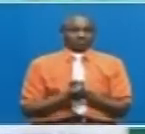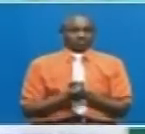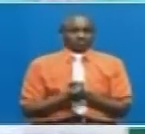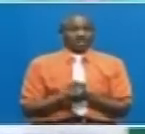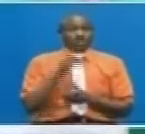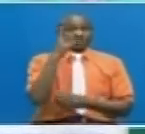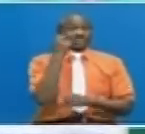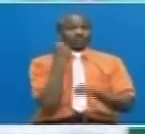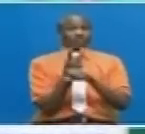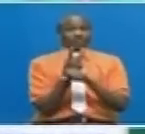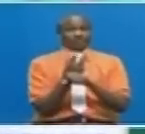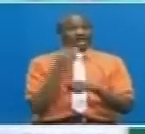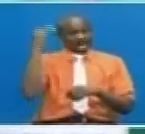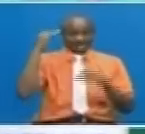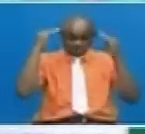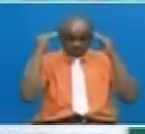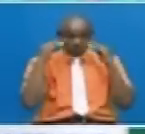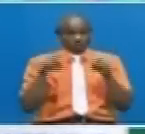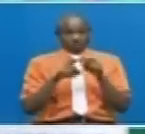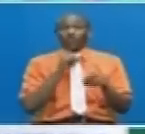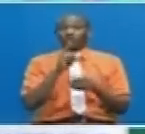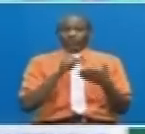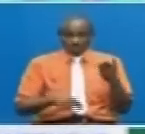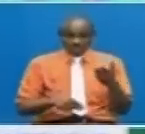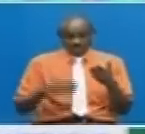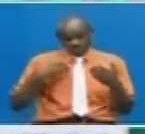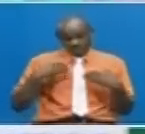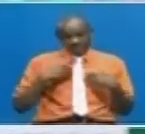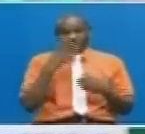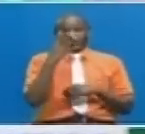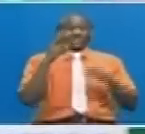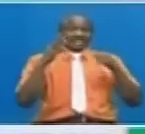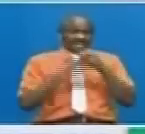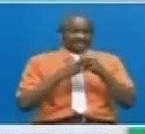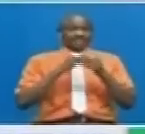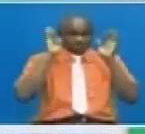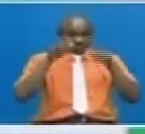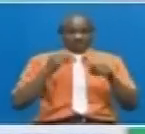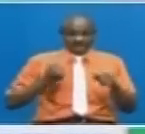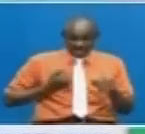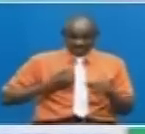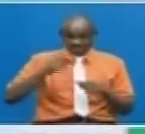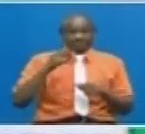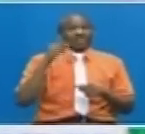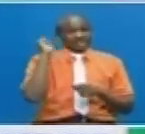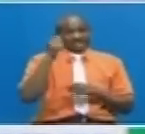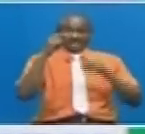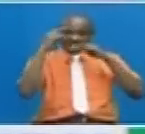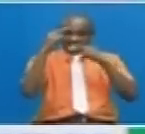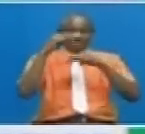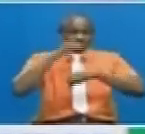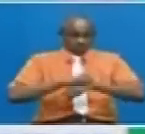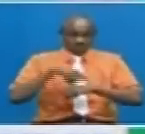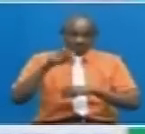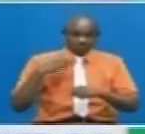In 2012, the High Court also ruled against a quest to have 48 Muslim girls attending the Kenya High School in Nairobi